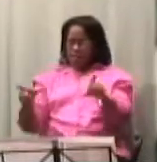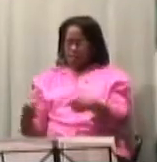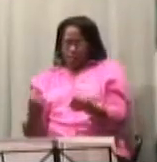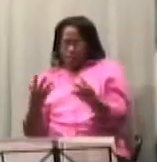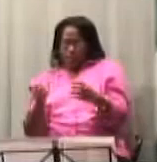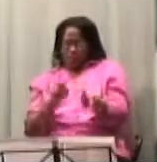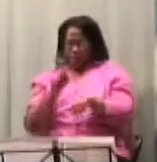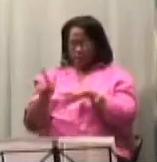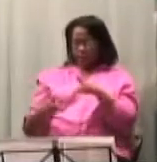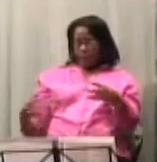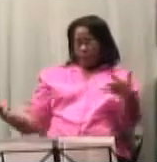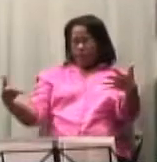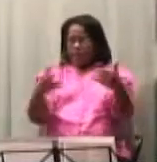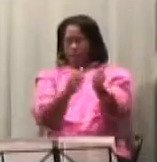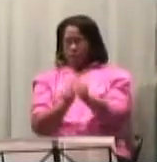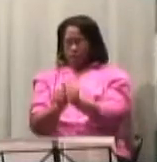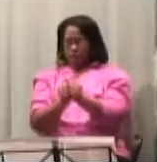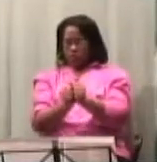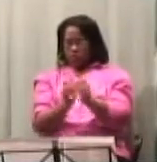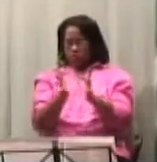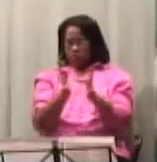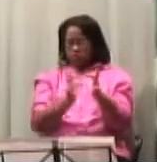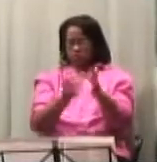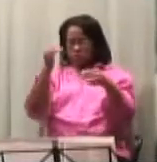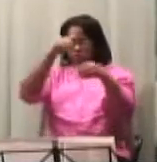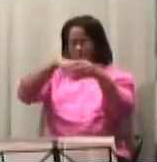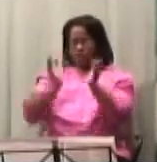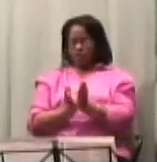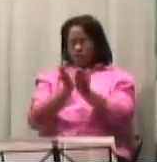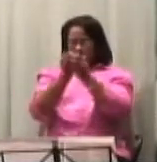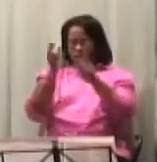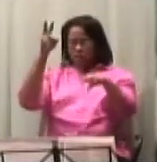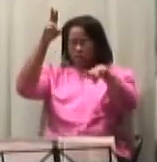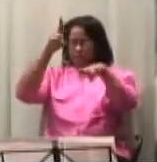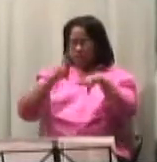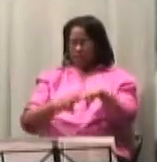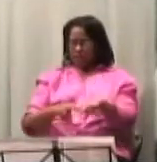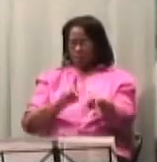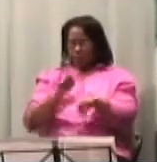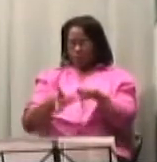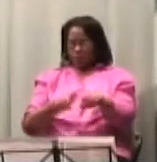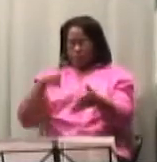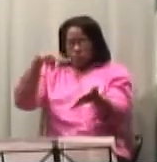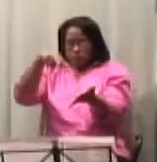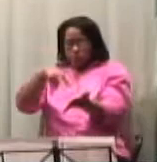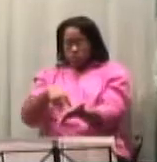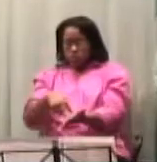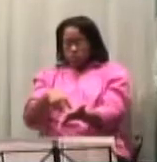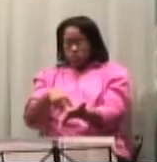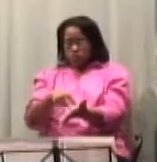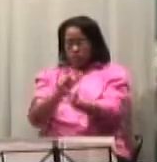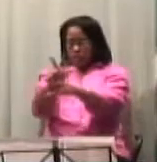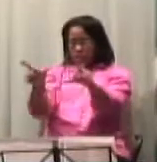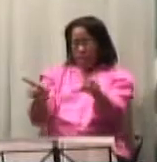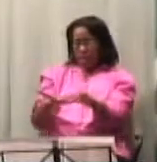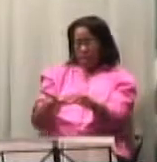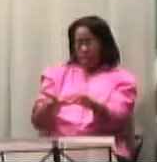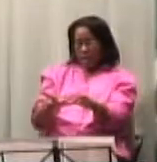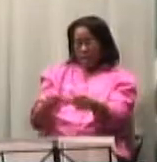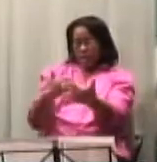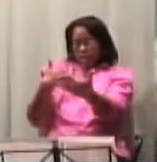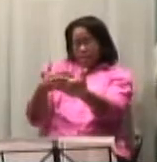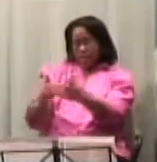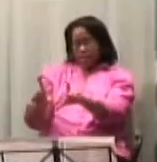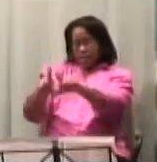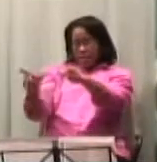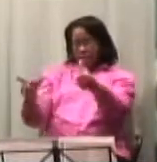around him that he got into a boat and sat there. The people all stood on the beach,